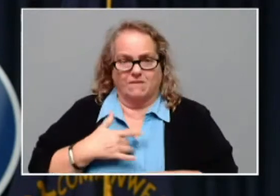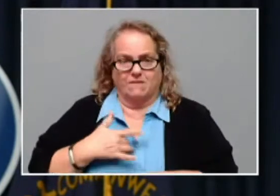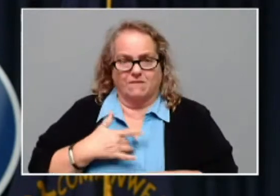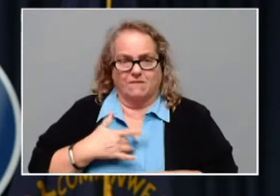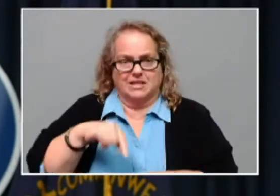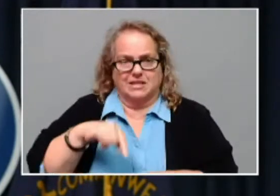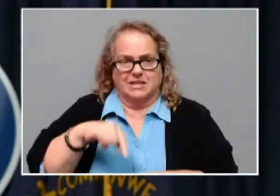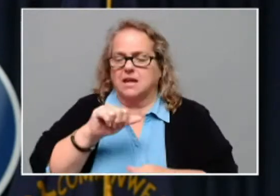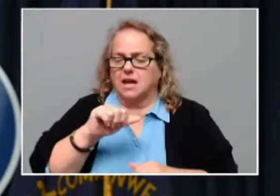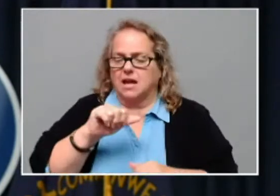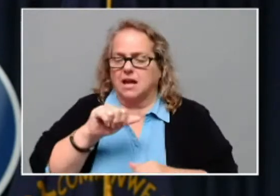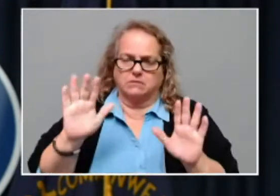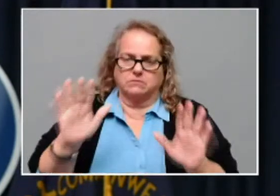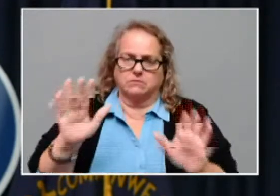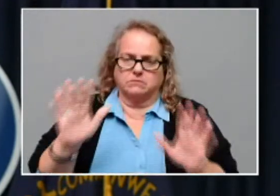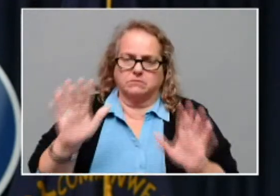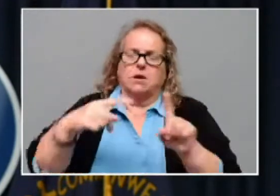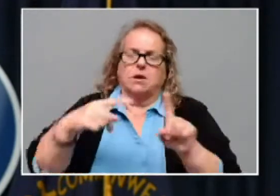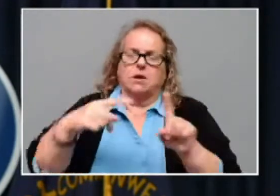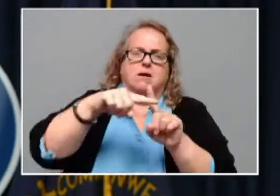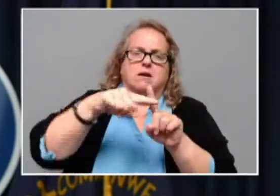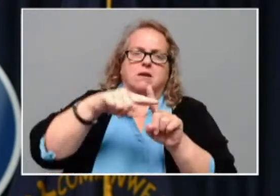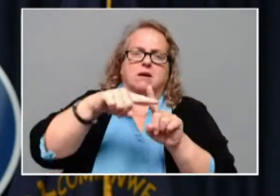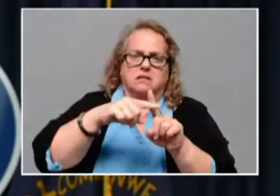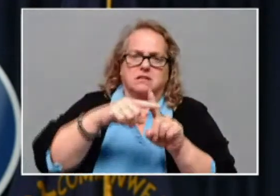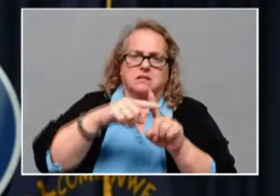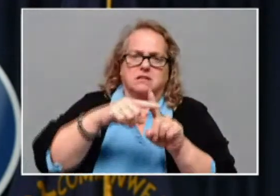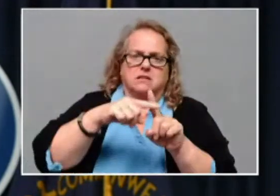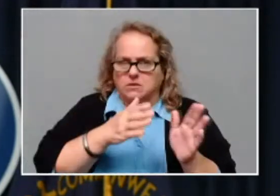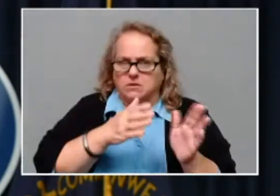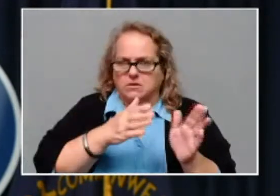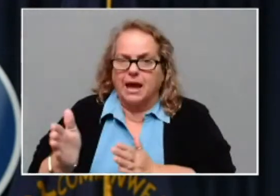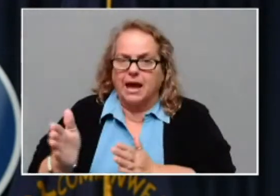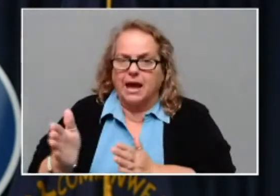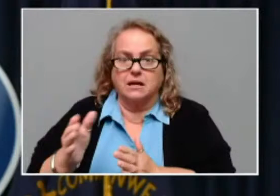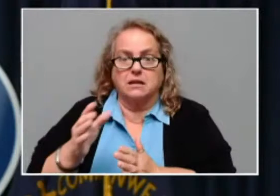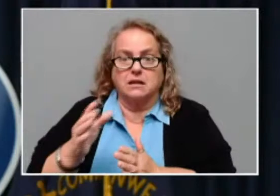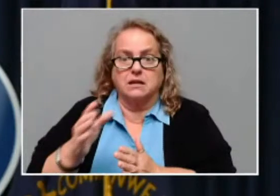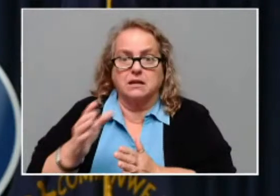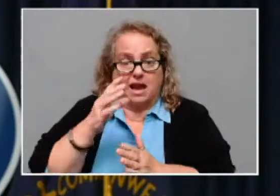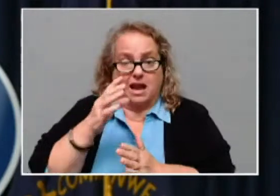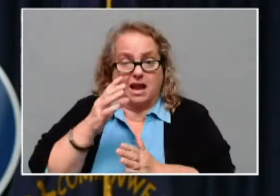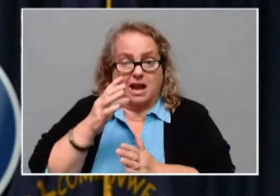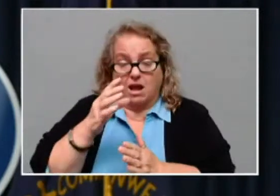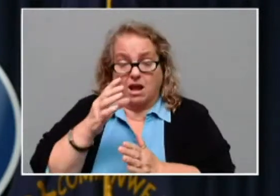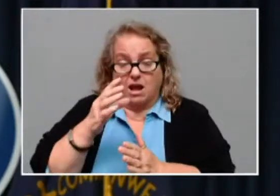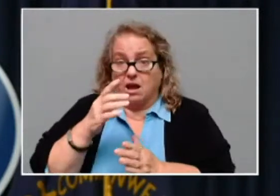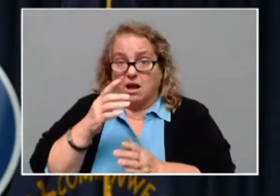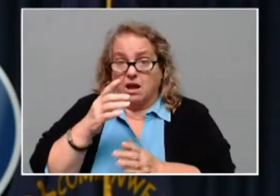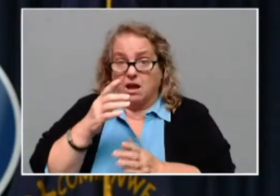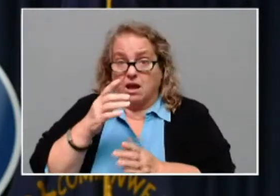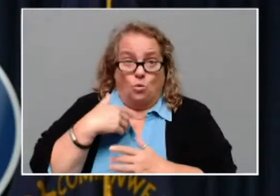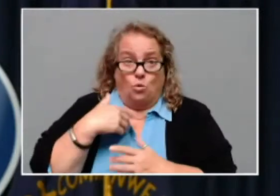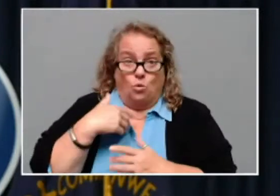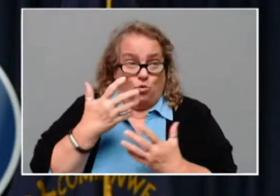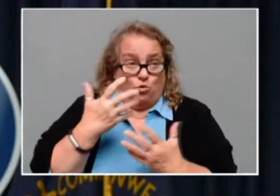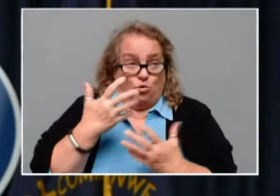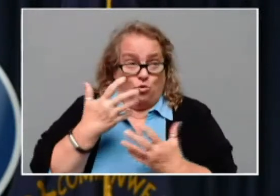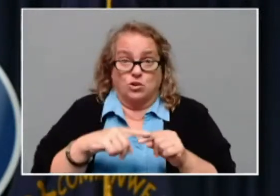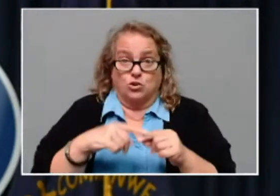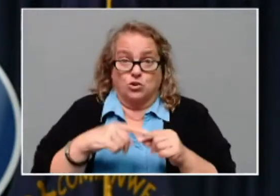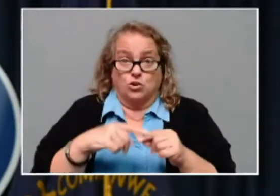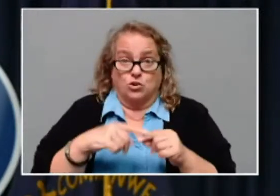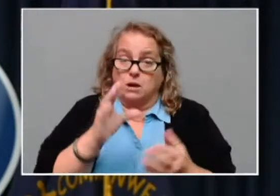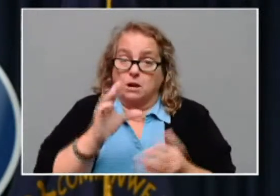would be an effective plan, because as opposed to providing bonuses through other means right now and having people